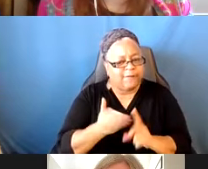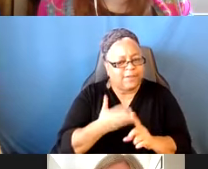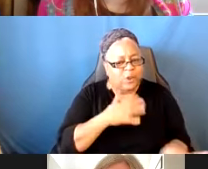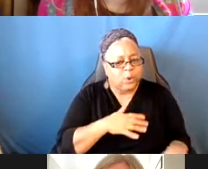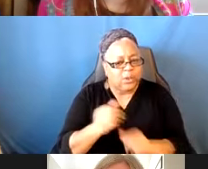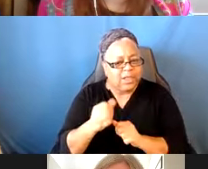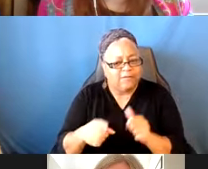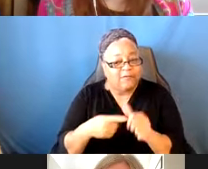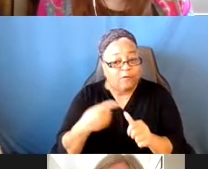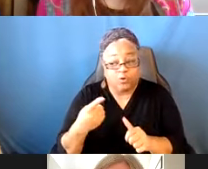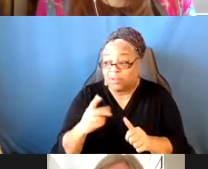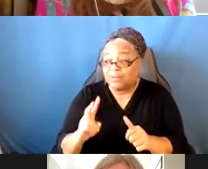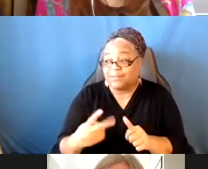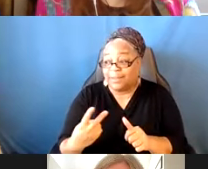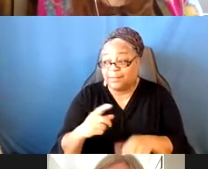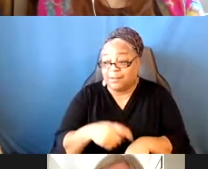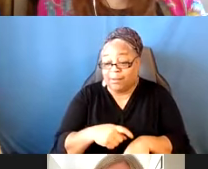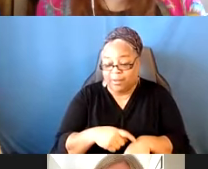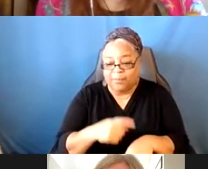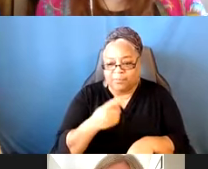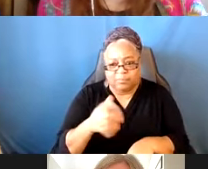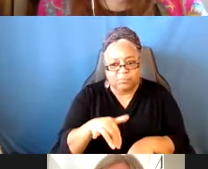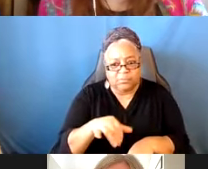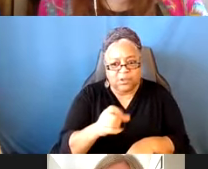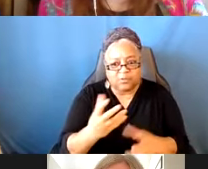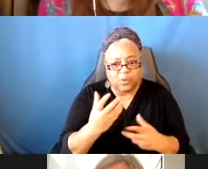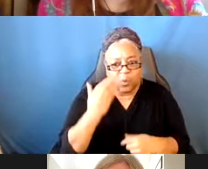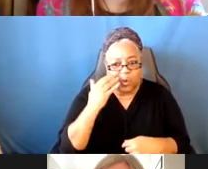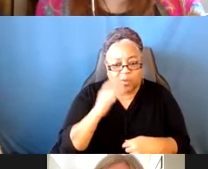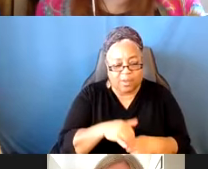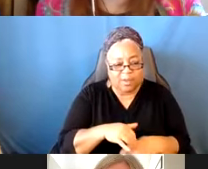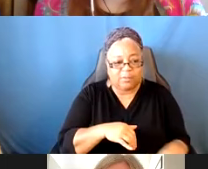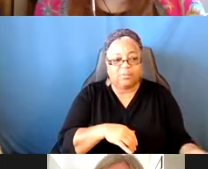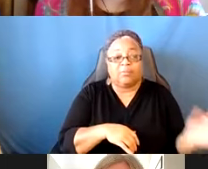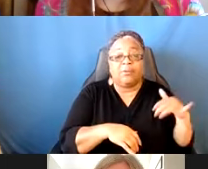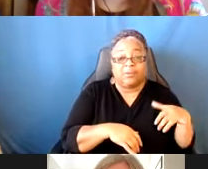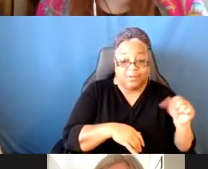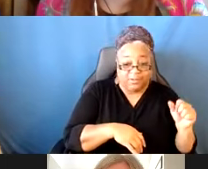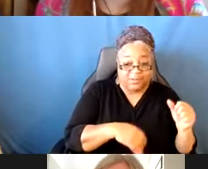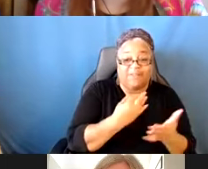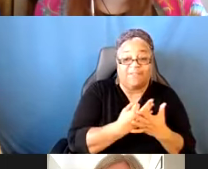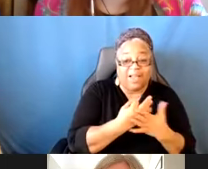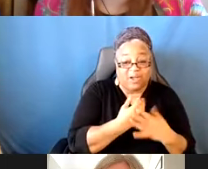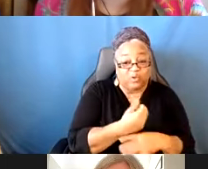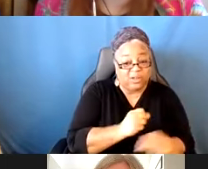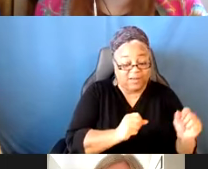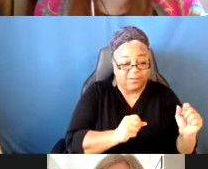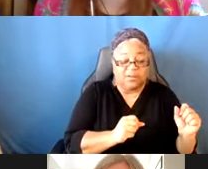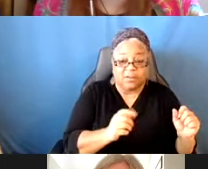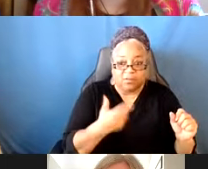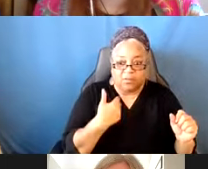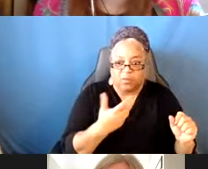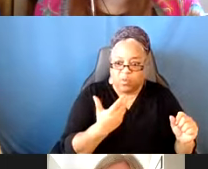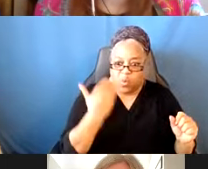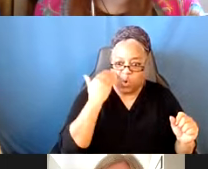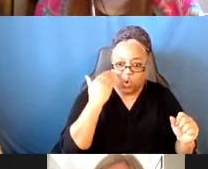Absolutely, we want to know that. Yeah, financial safety, we want to know, is your money safe? Are your accounts locked